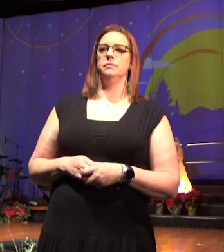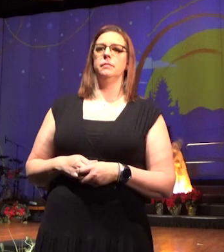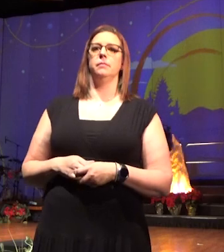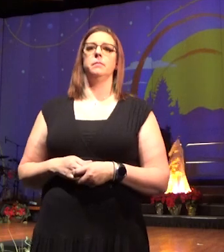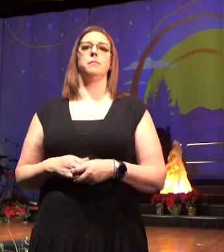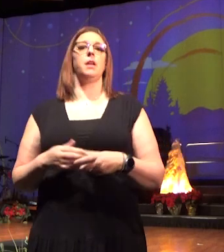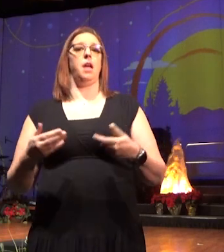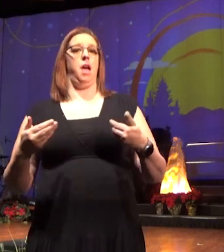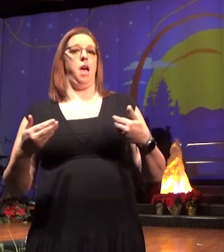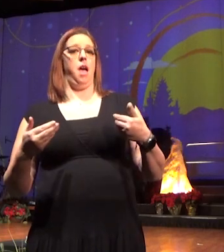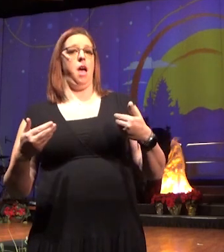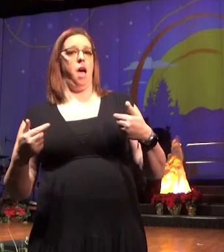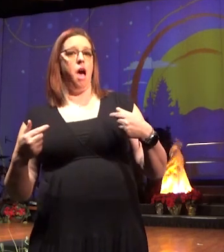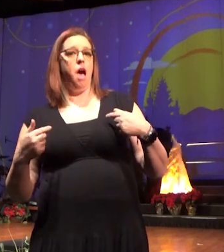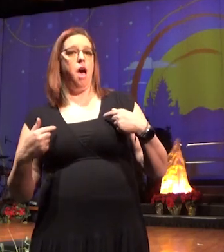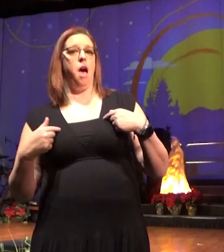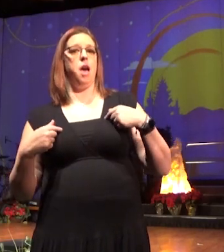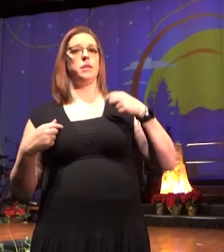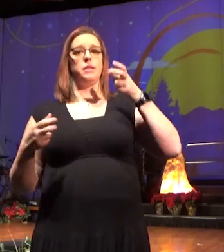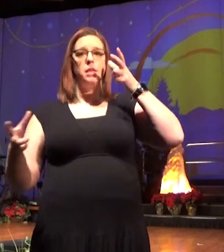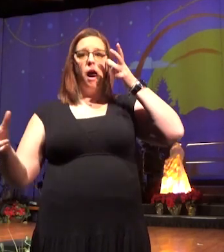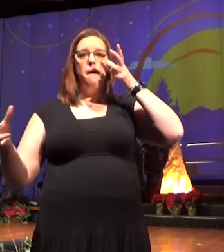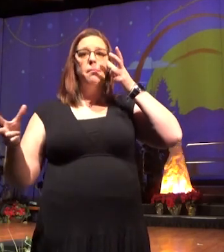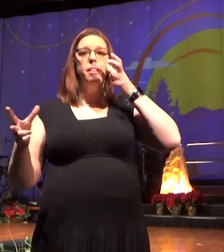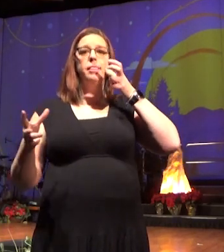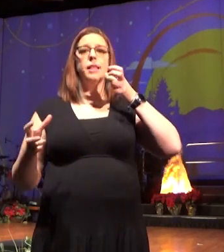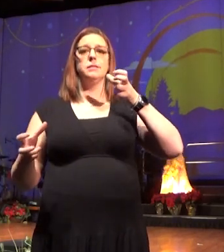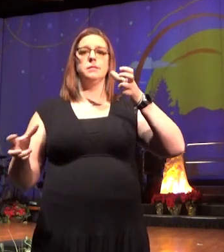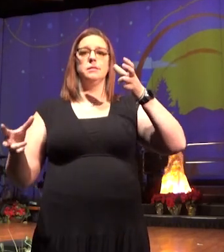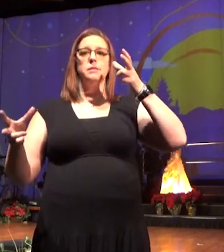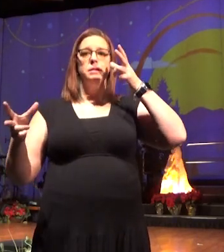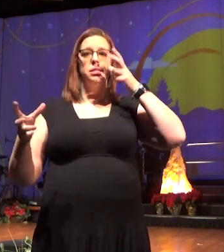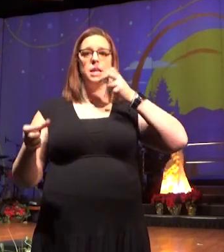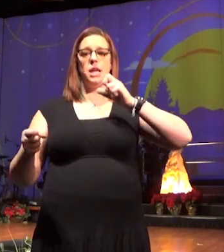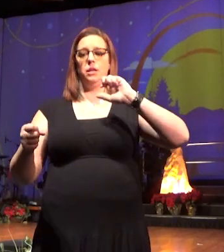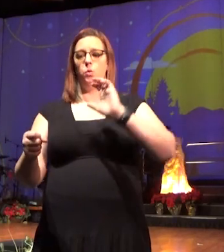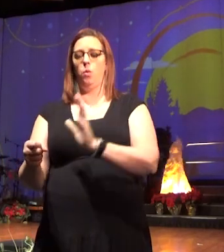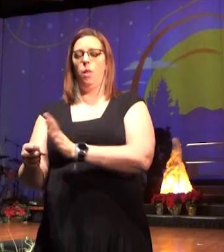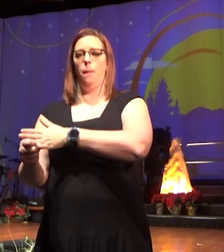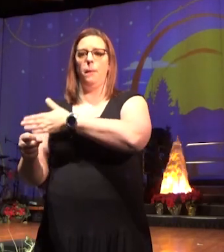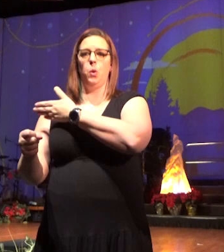I am listening to the music